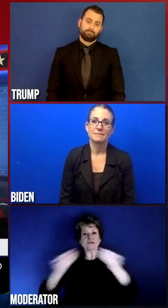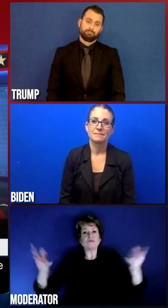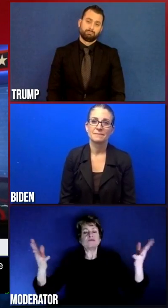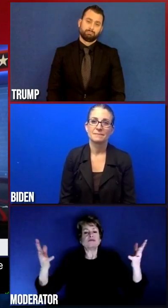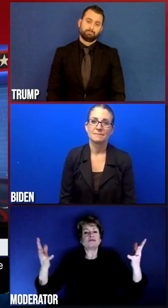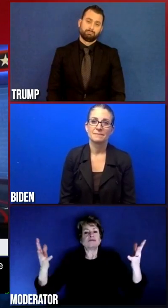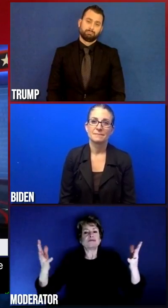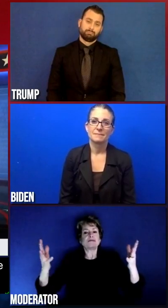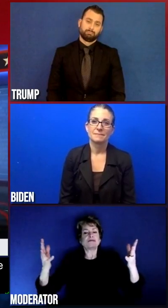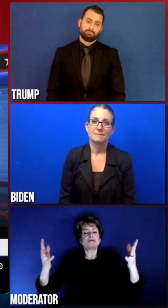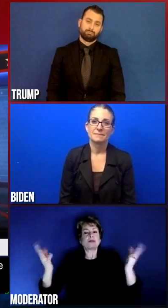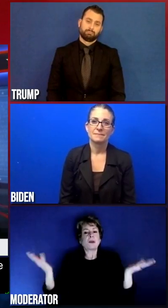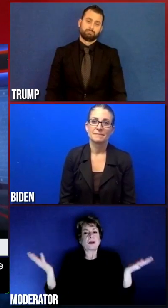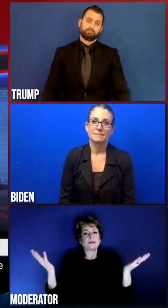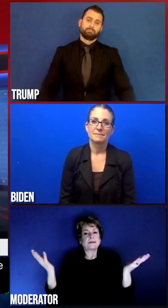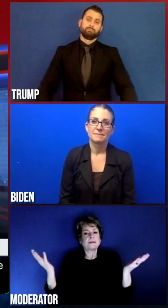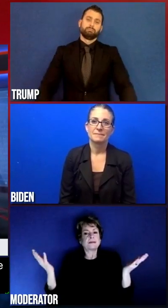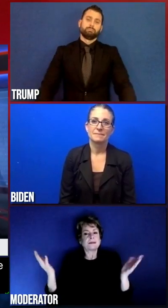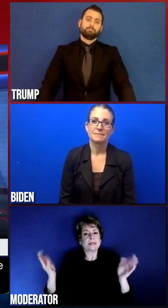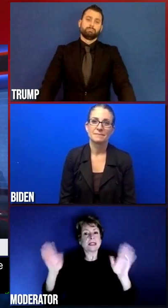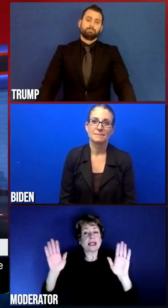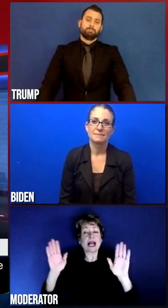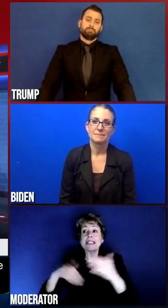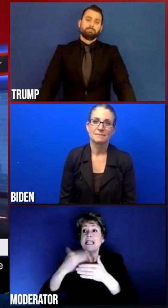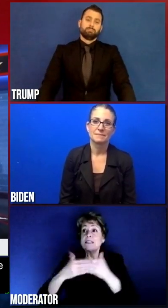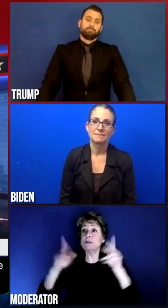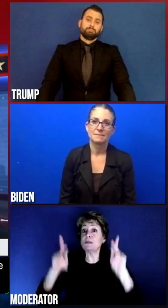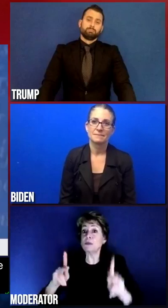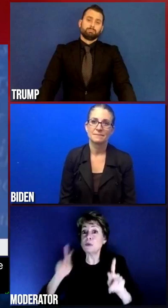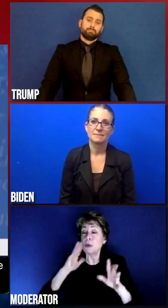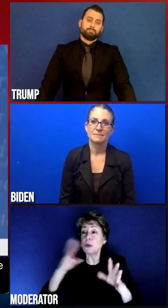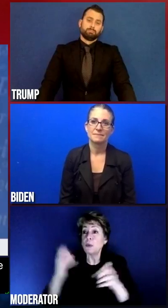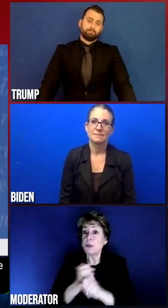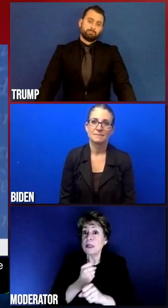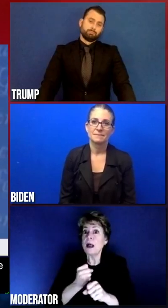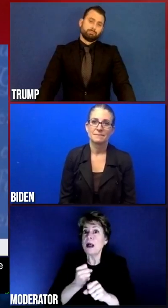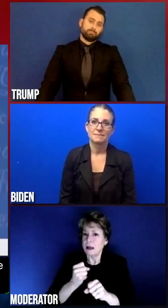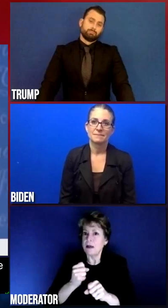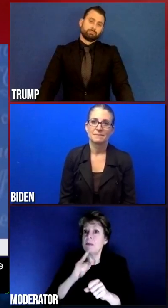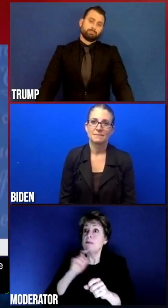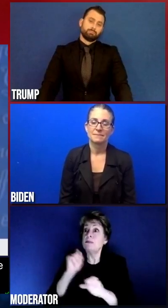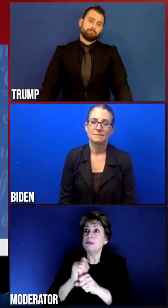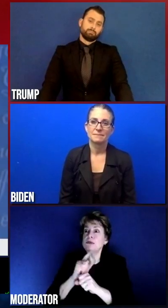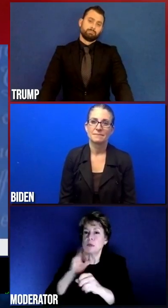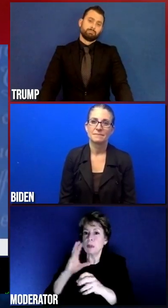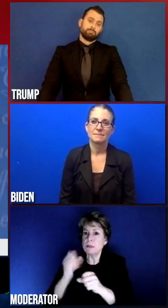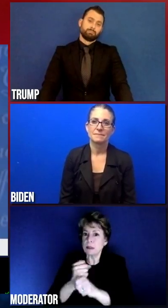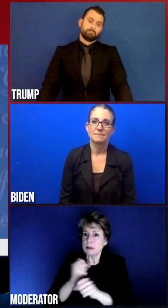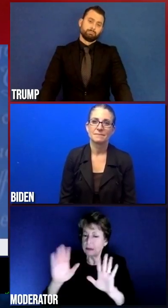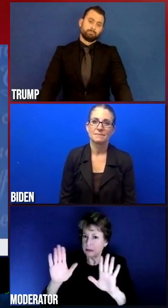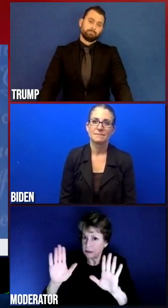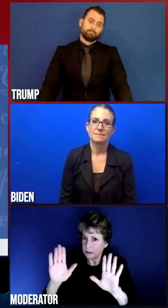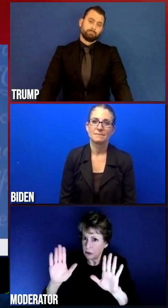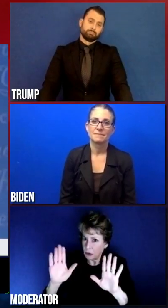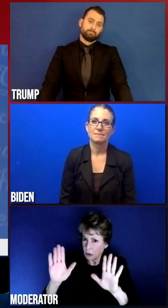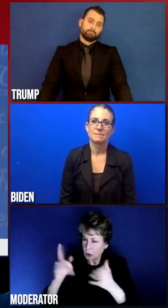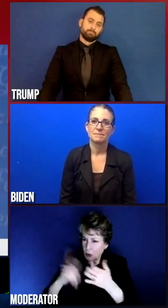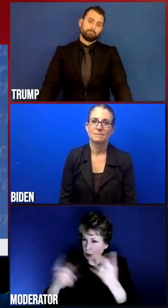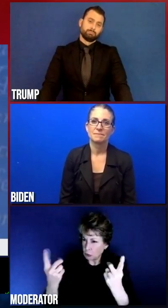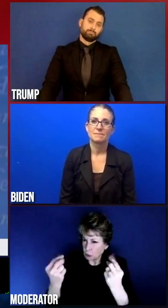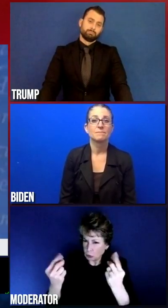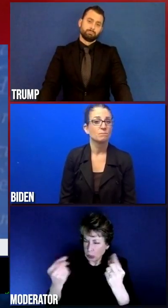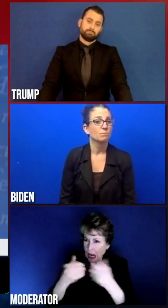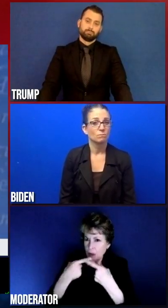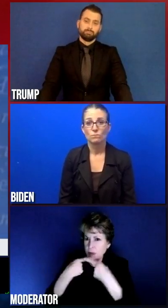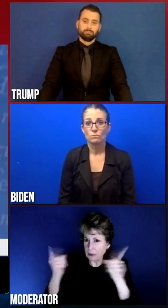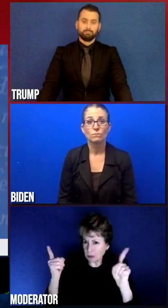this election? In this final segment, Mr. Vice President, you go first. Prepared to let people vote. They should go to iwillvote.com. Decide